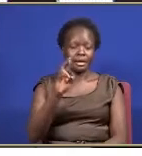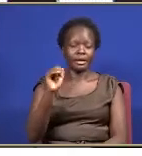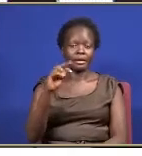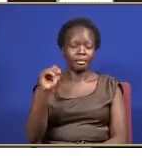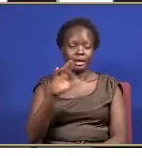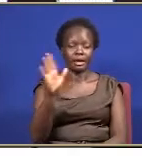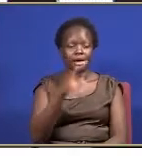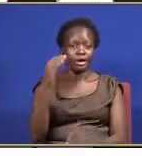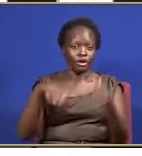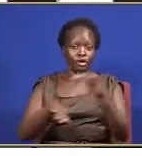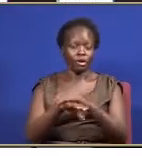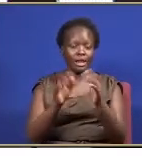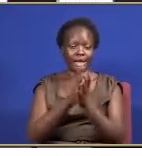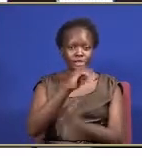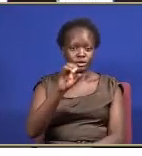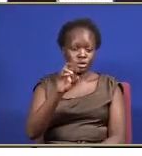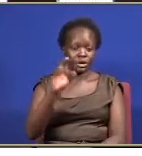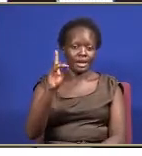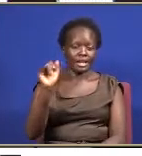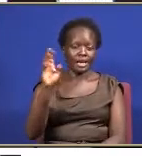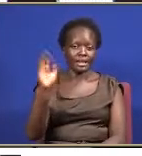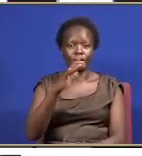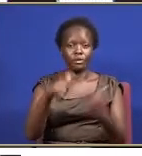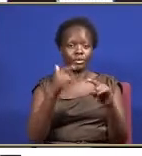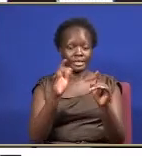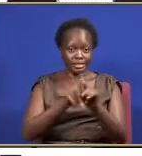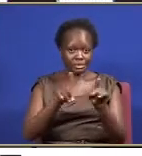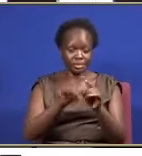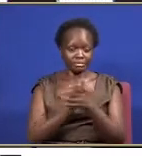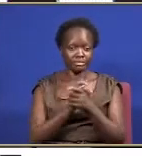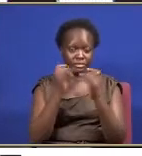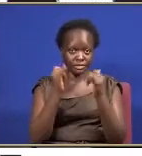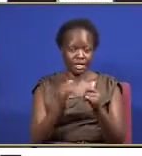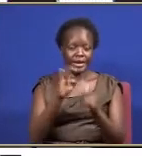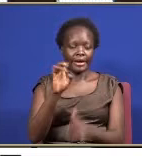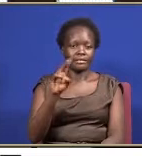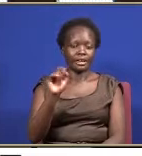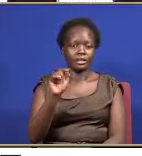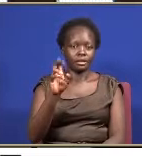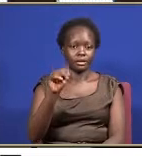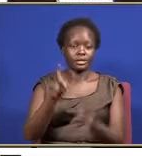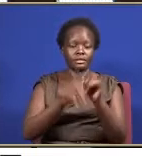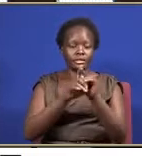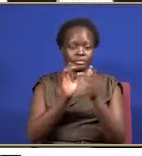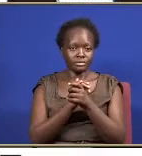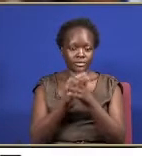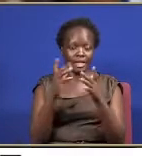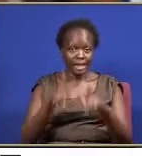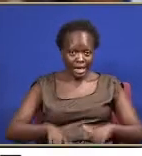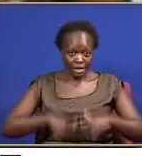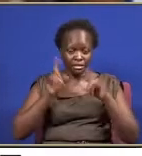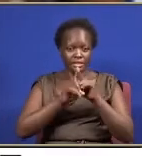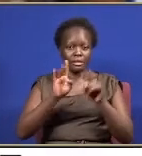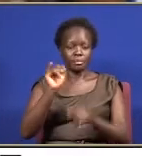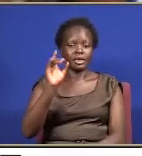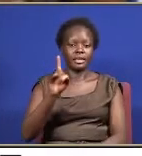Richarlison's goal and Jordan Pickford's heroics between the post kept Everton's hope of Premier League survival bid alive as